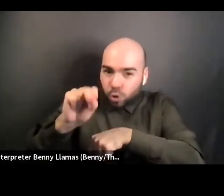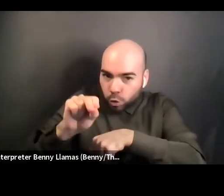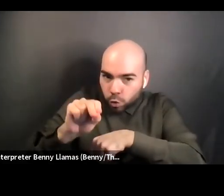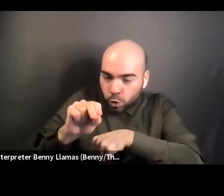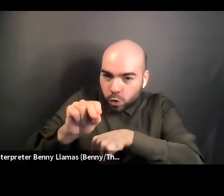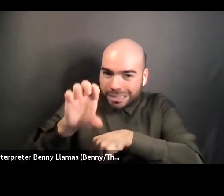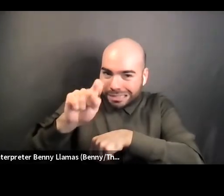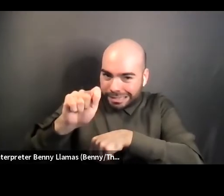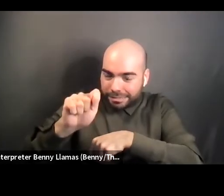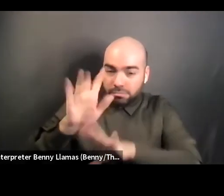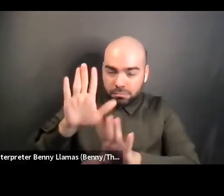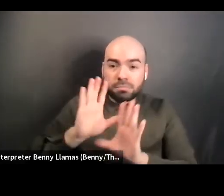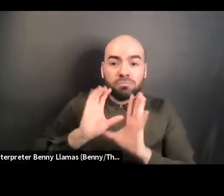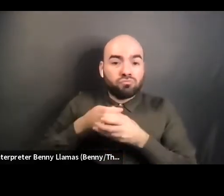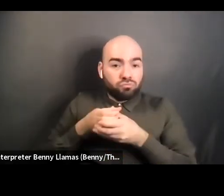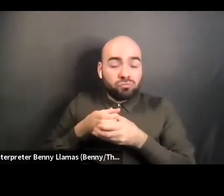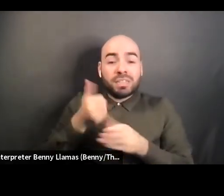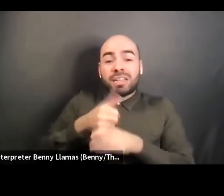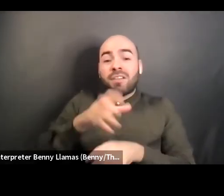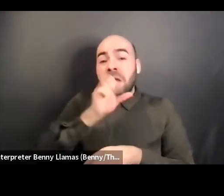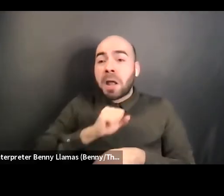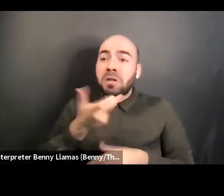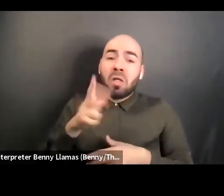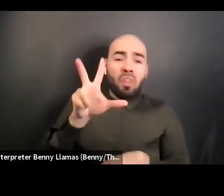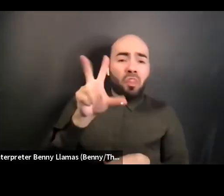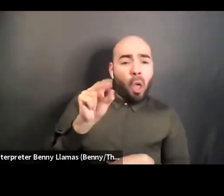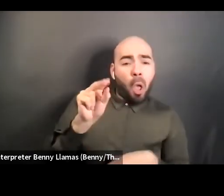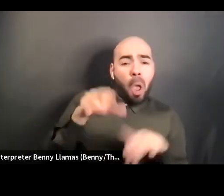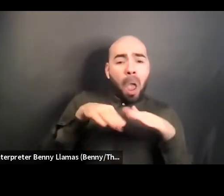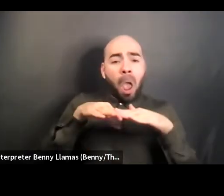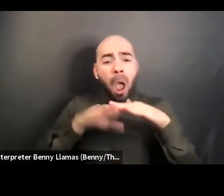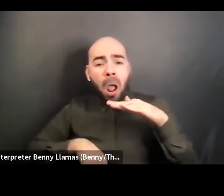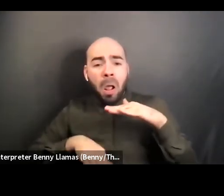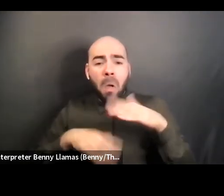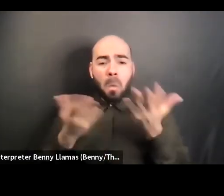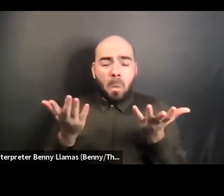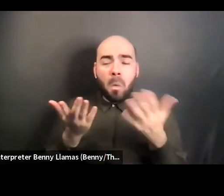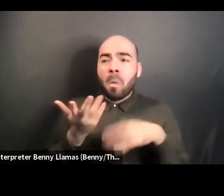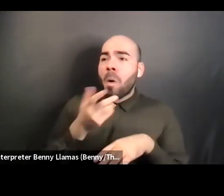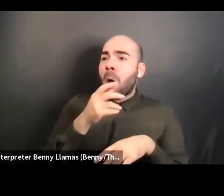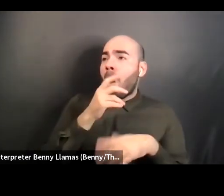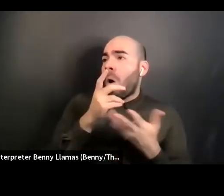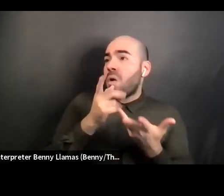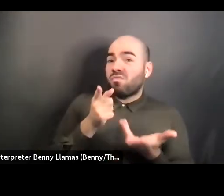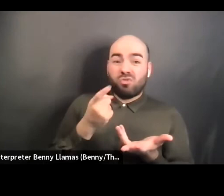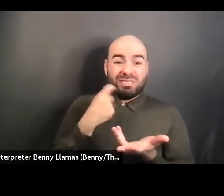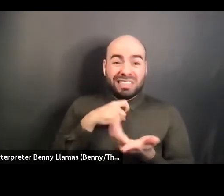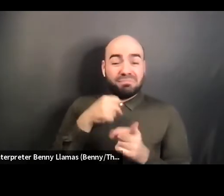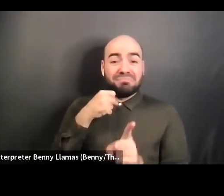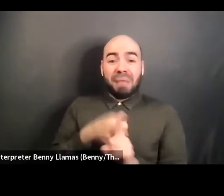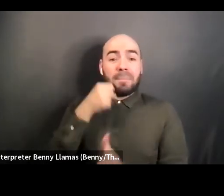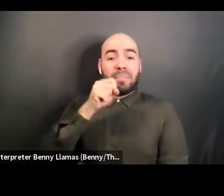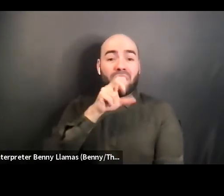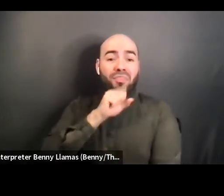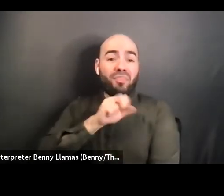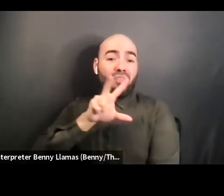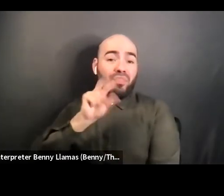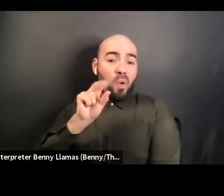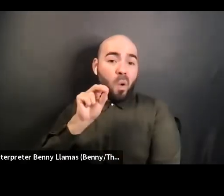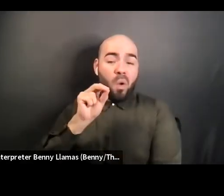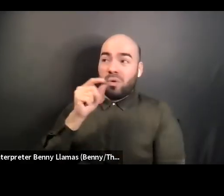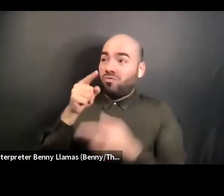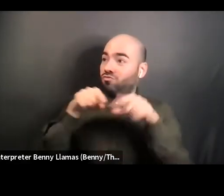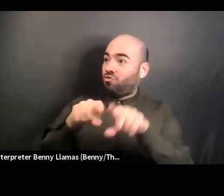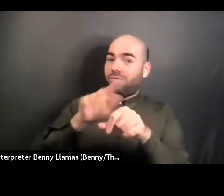are someone who is 30-ish or younger, or you like turned 30 in the pandemic,